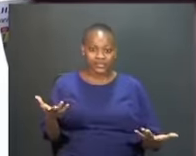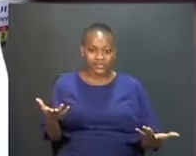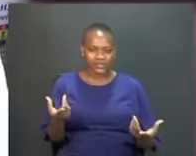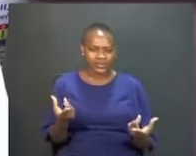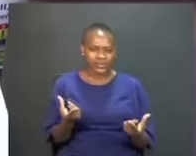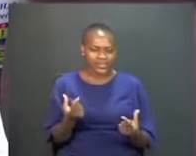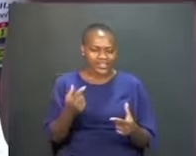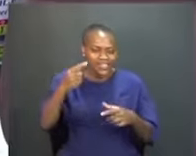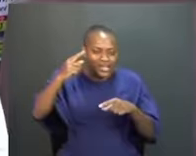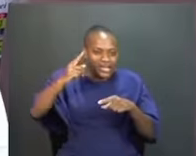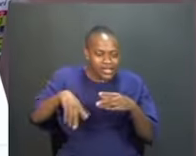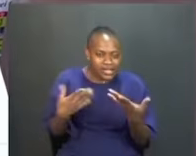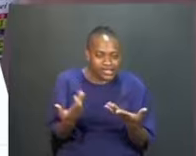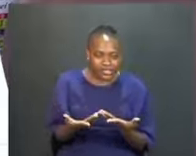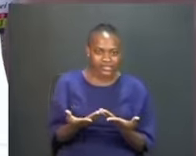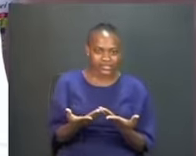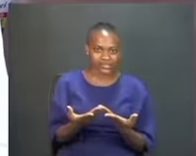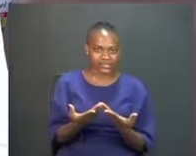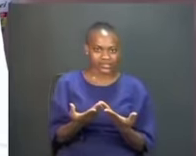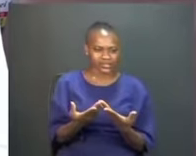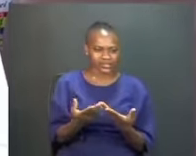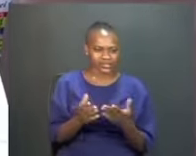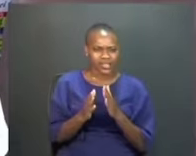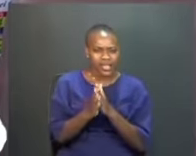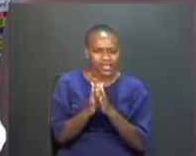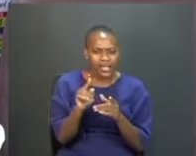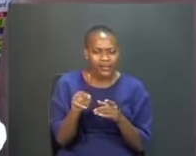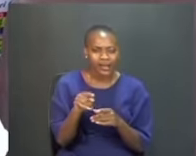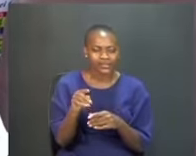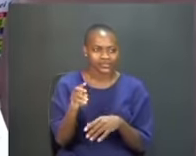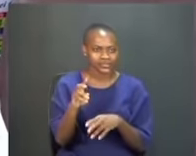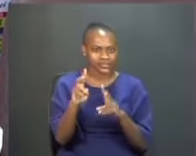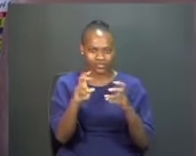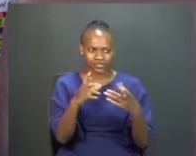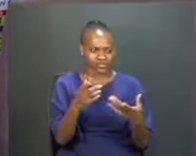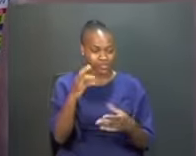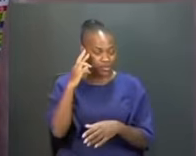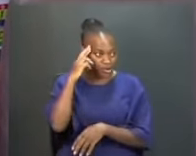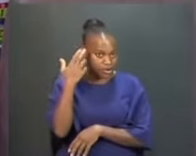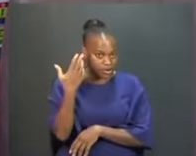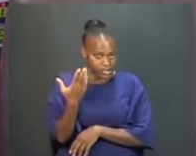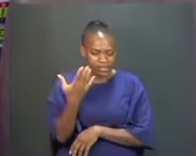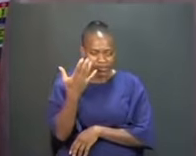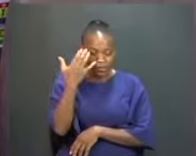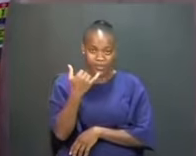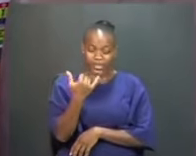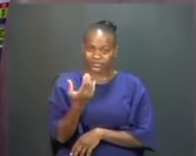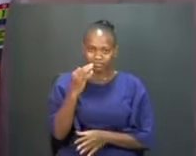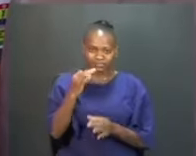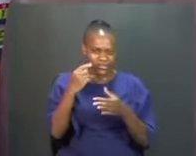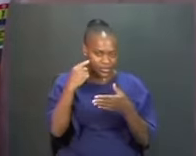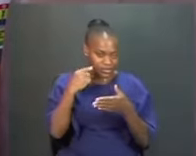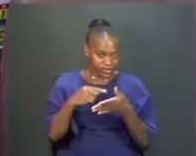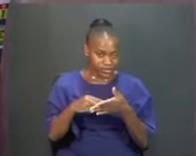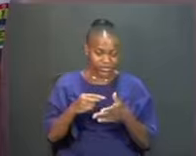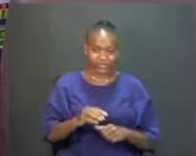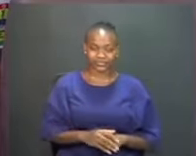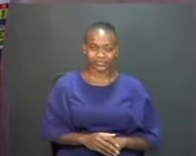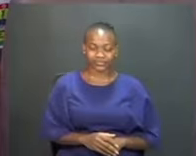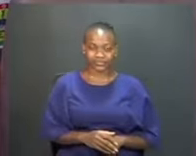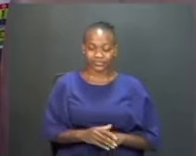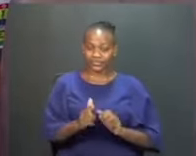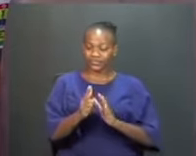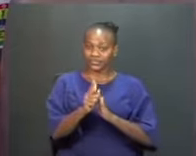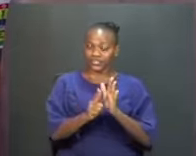cannot interrogate the matter before being referred. That is why, Mr. Speaker, if you look at